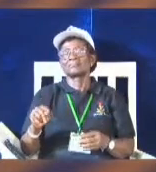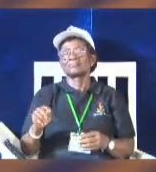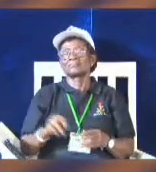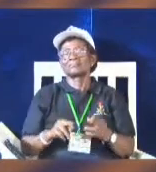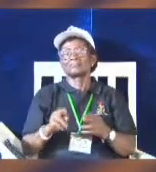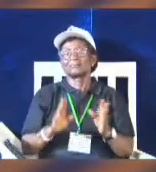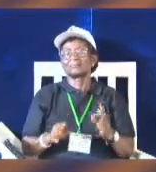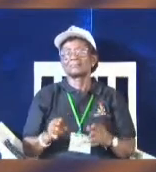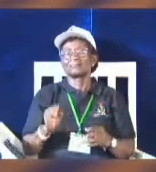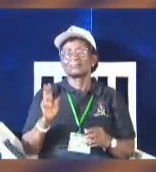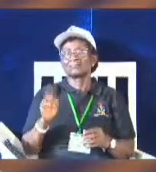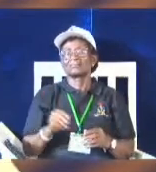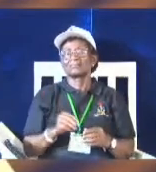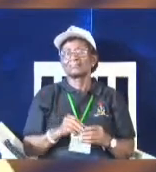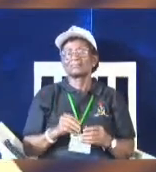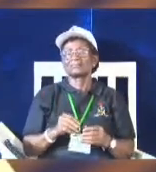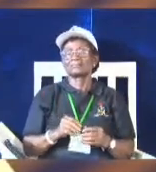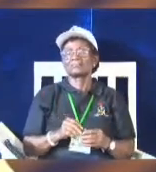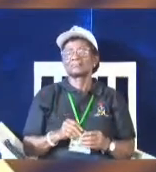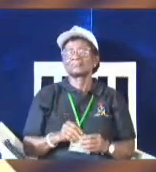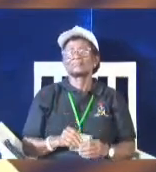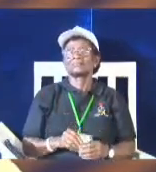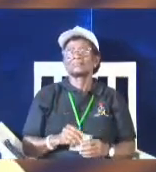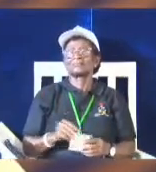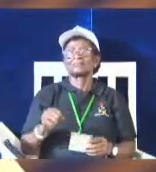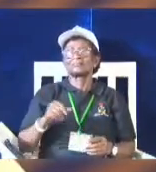in my town.